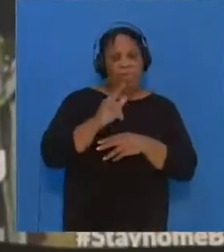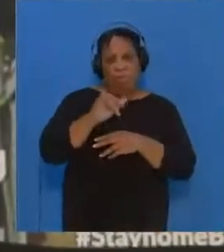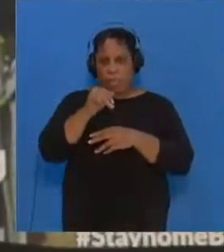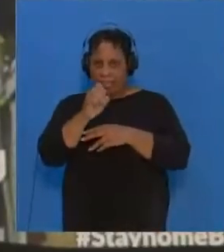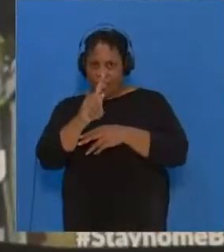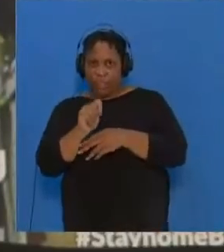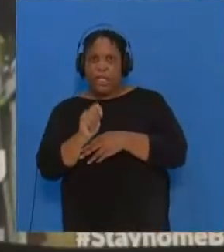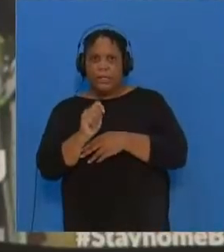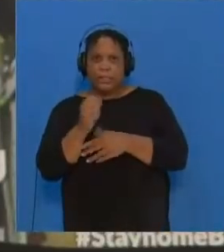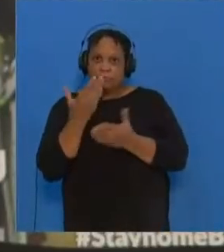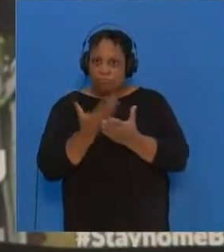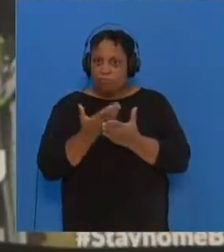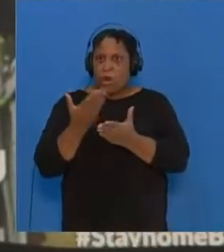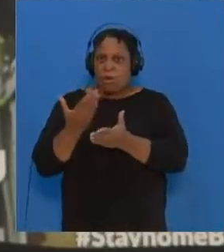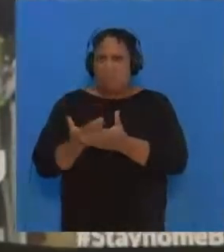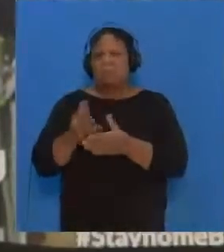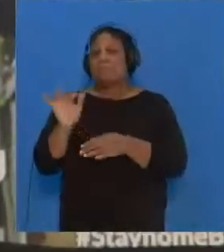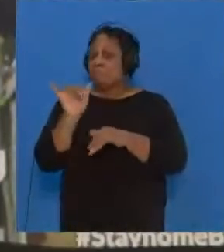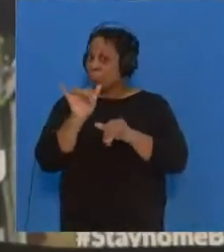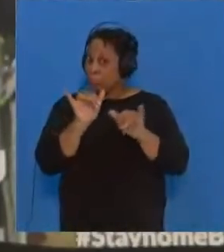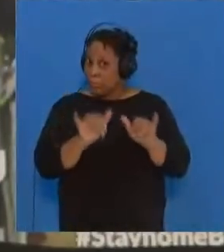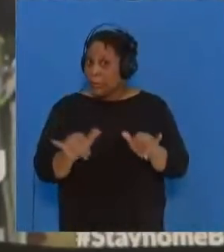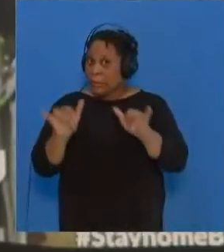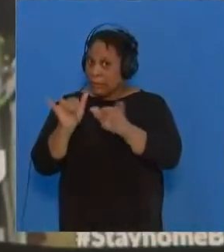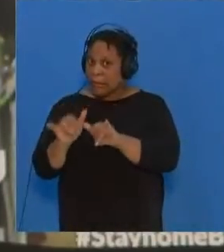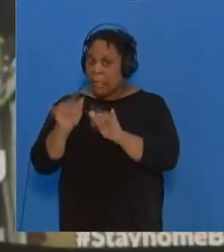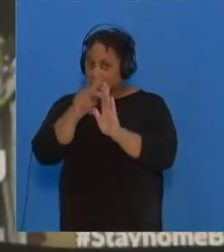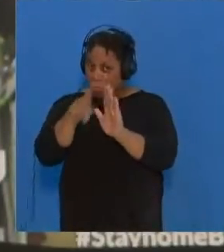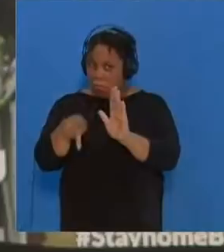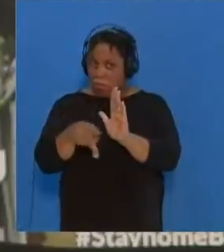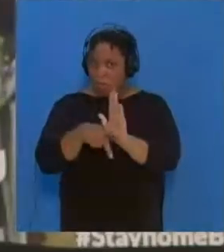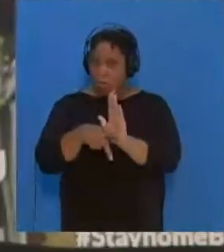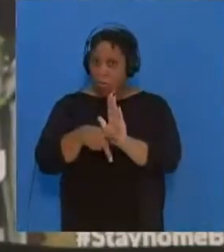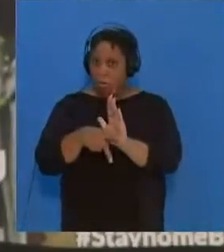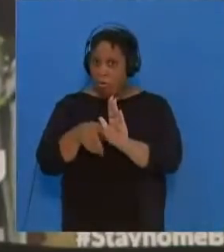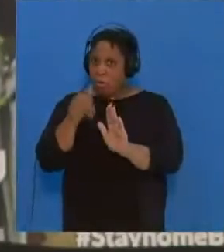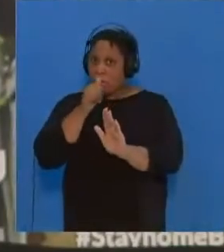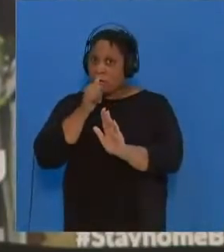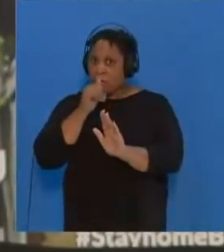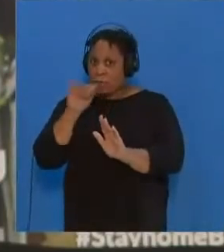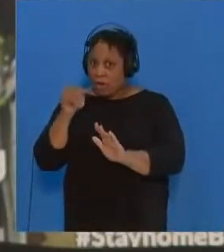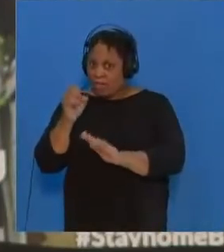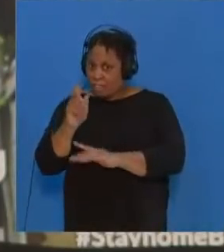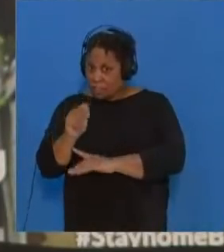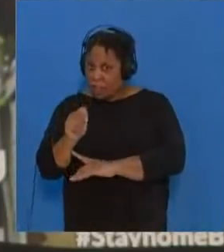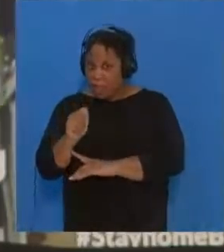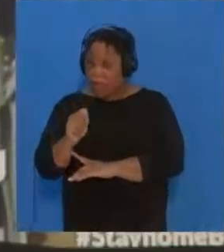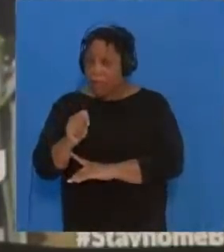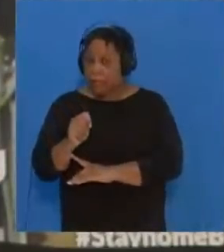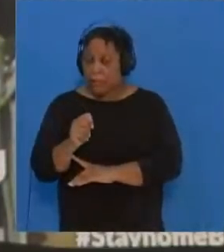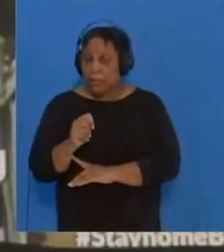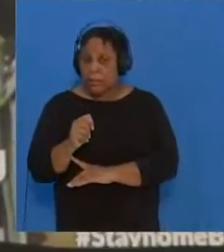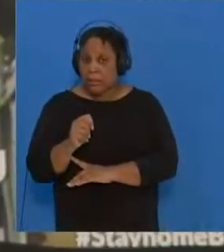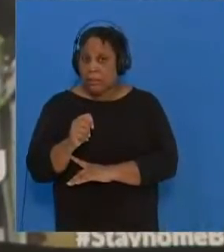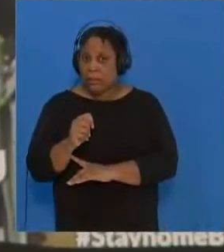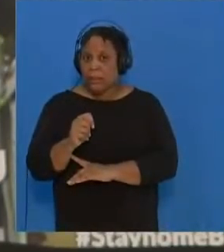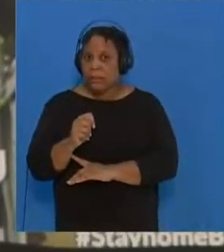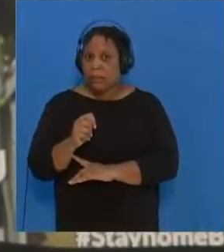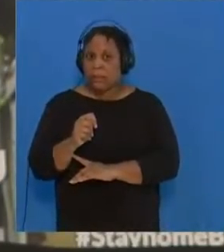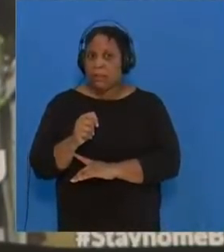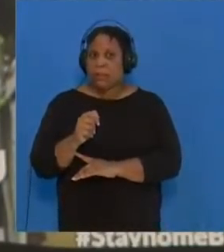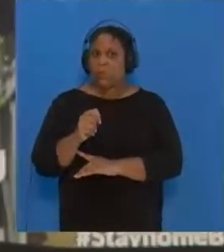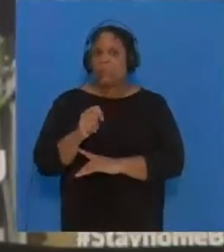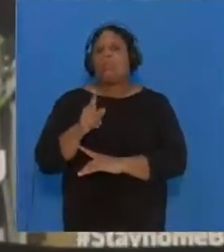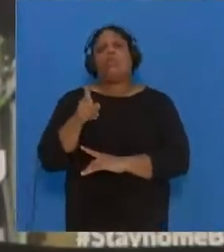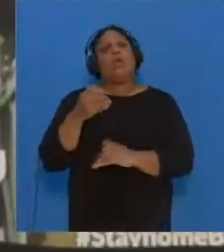what protocol, will the same protocols be in place for these private jet areas? And will you